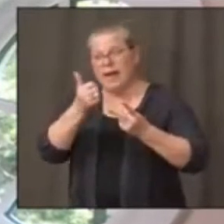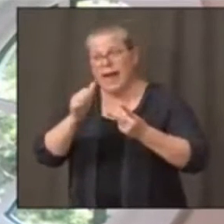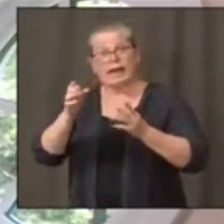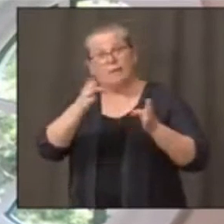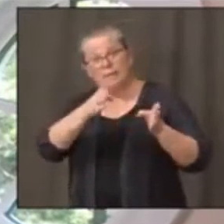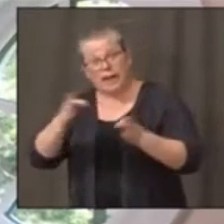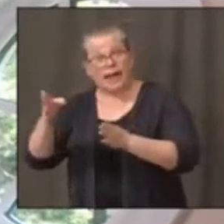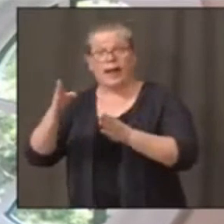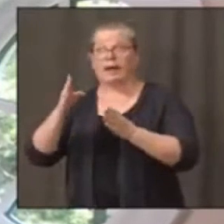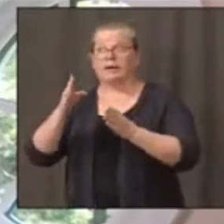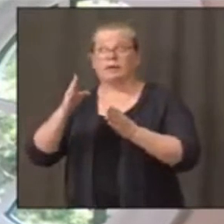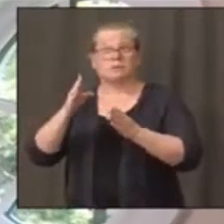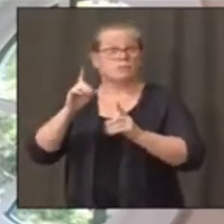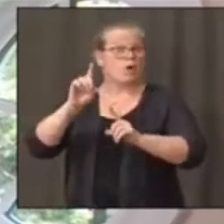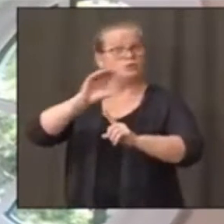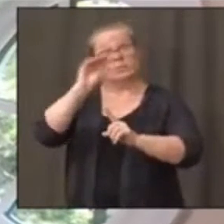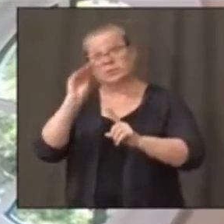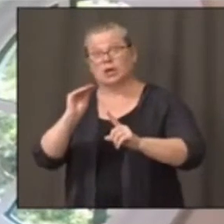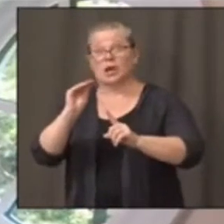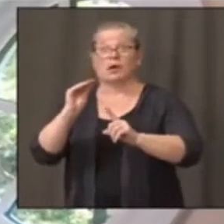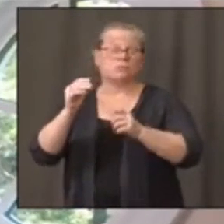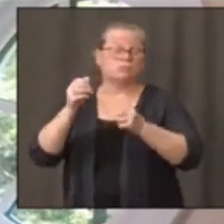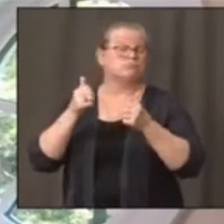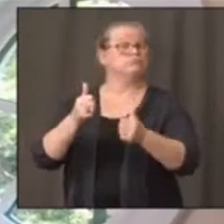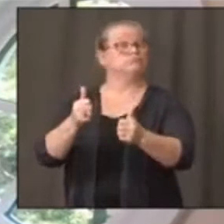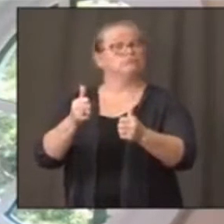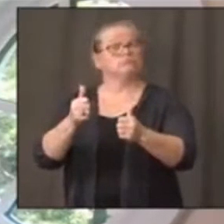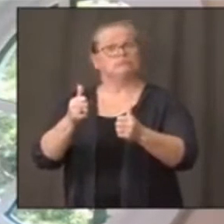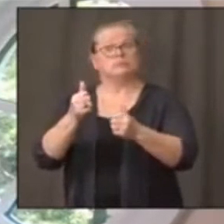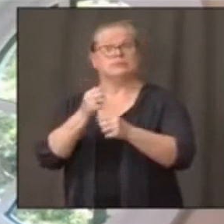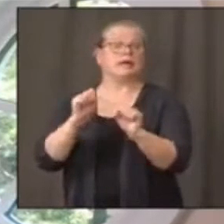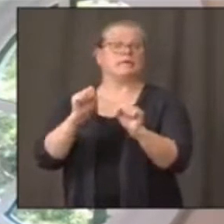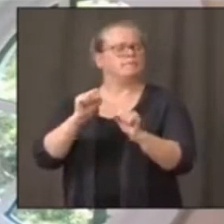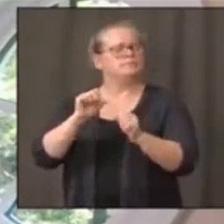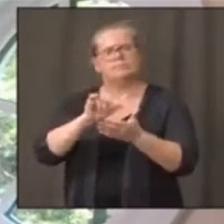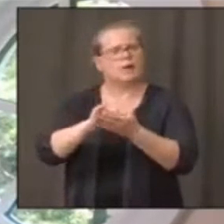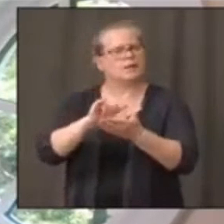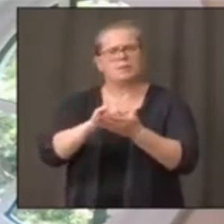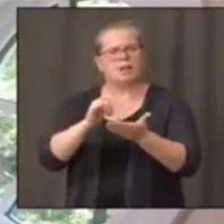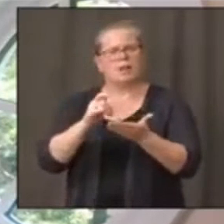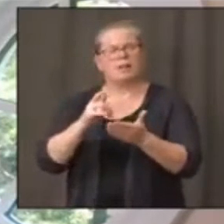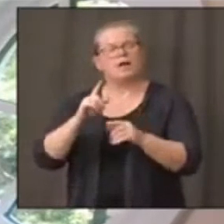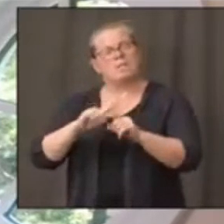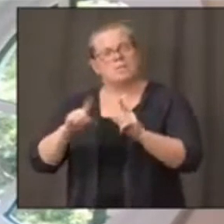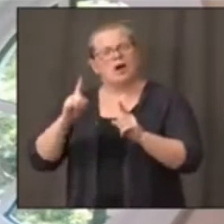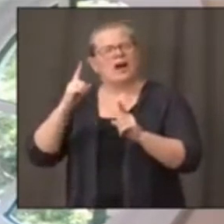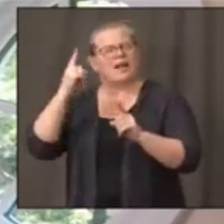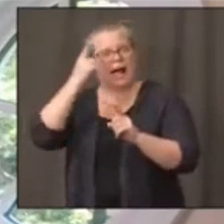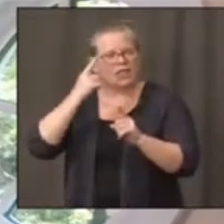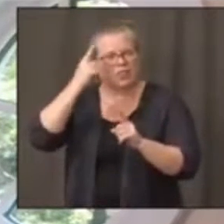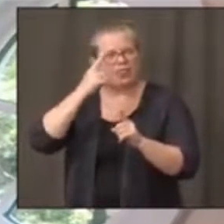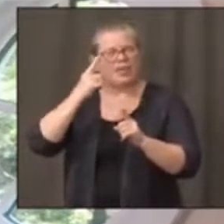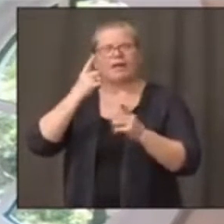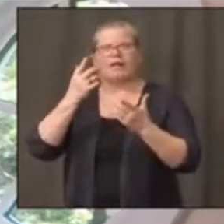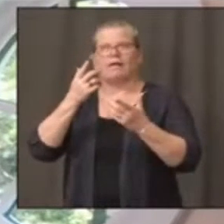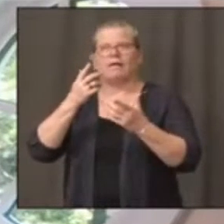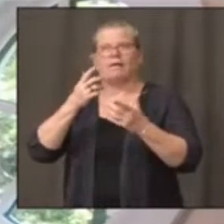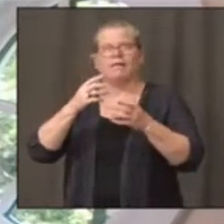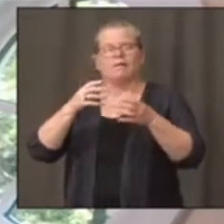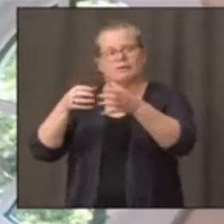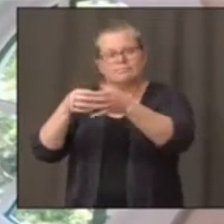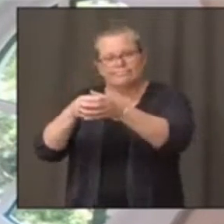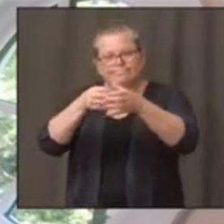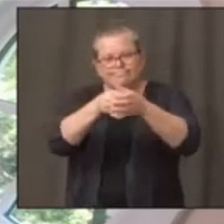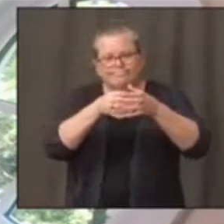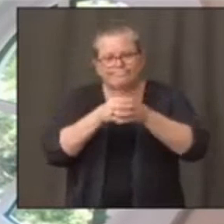the cohorting, trying to keep the students in small pods so they're not intermingling with a